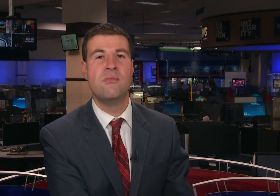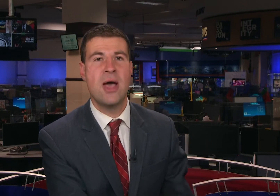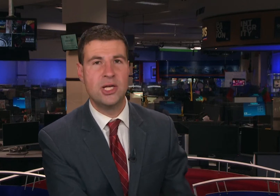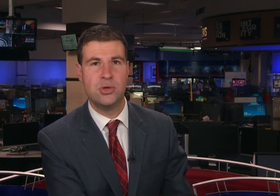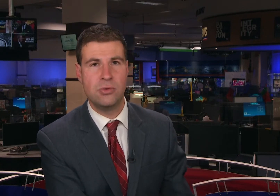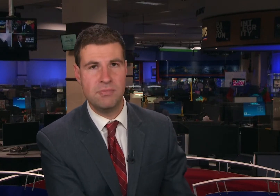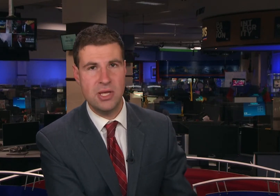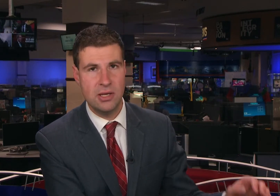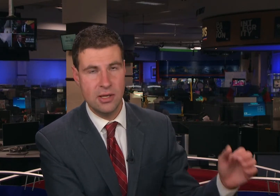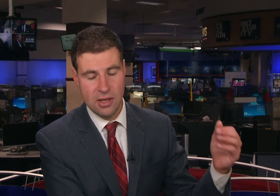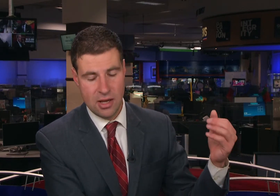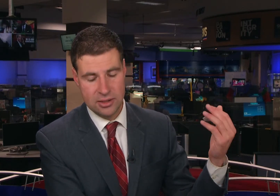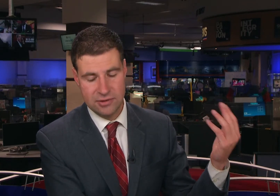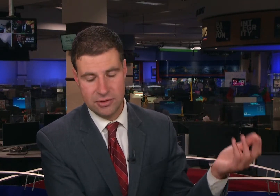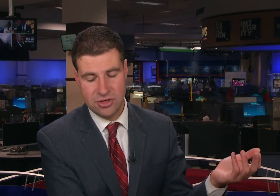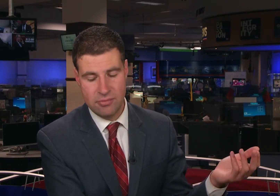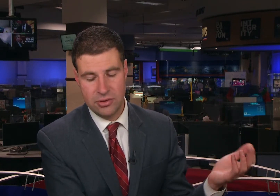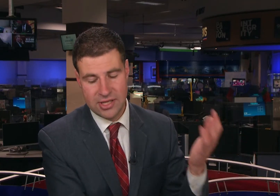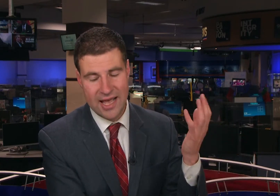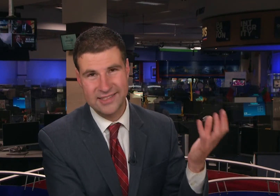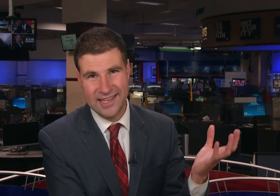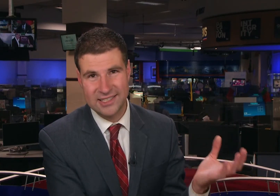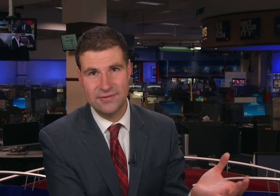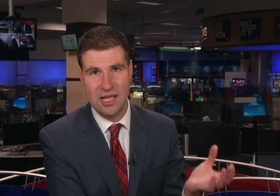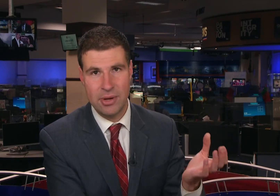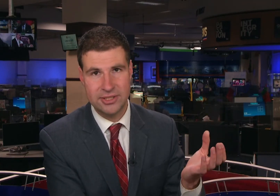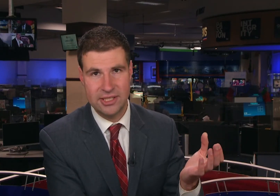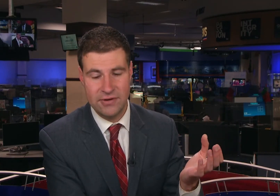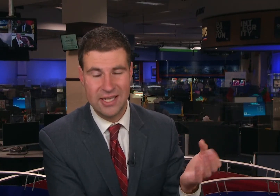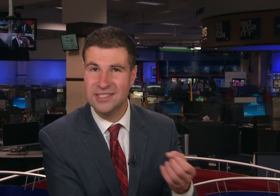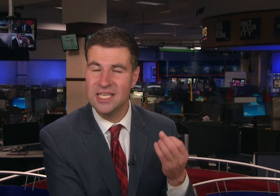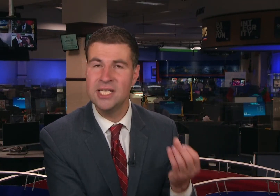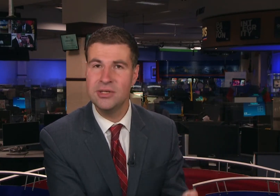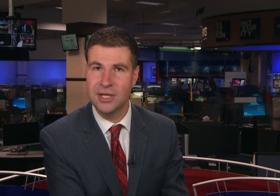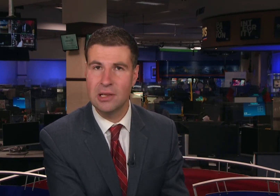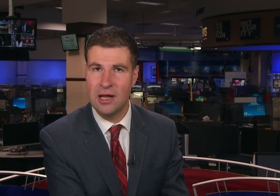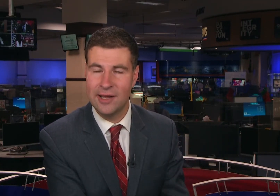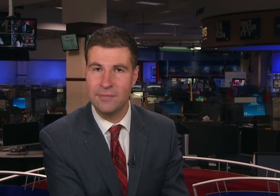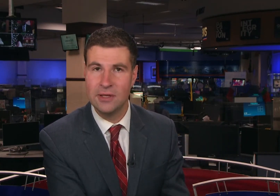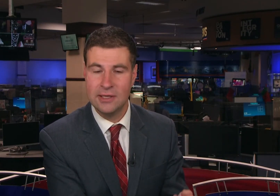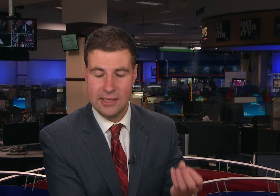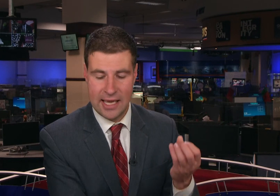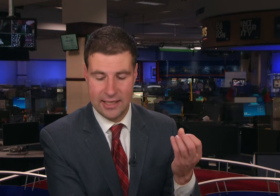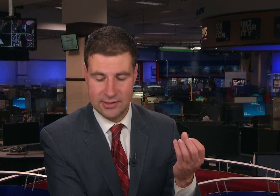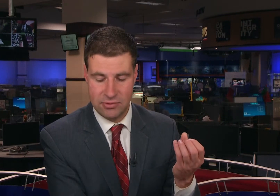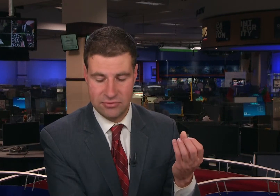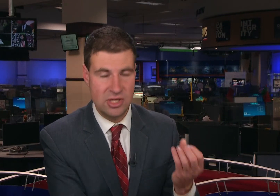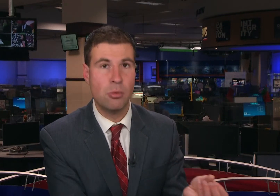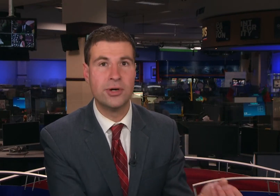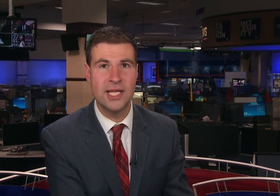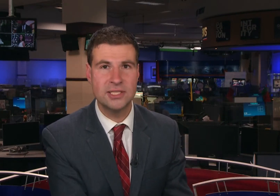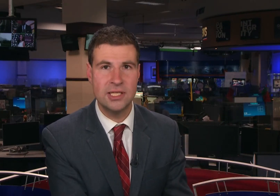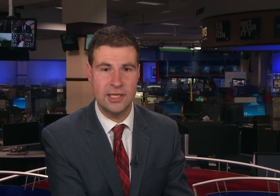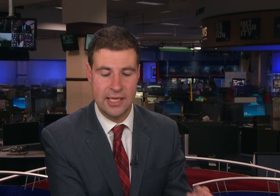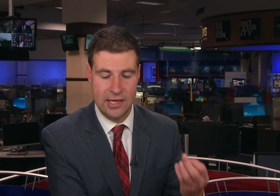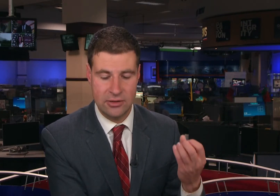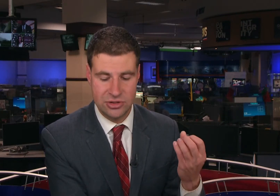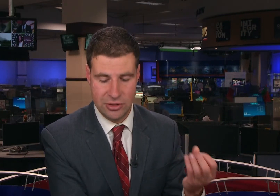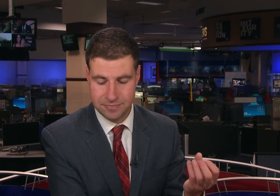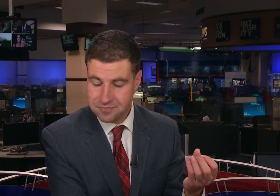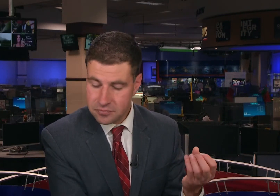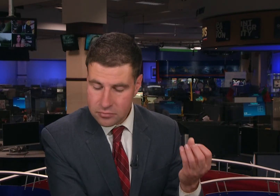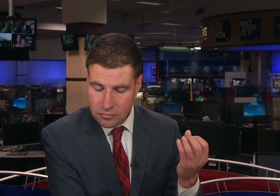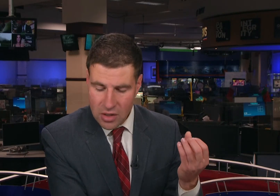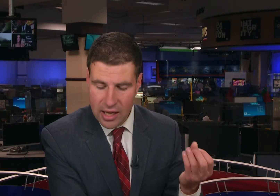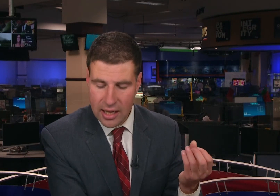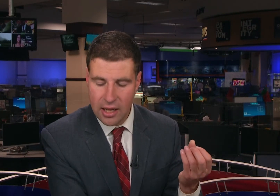would imagine would be on some of those numbers. Has that 7-day positivity continued to climb as we've seen more testing, and